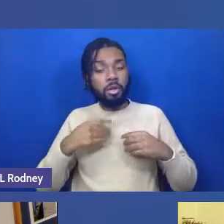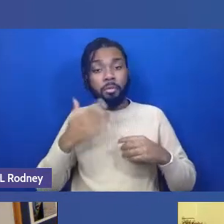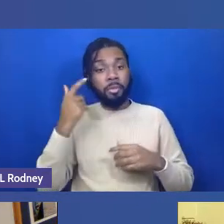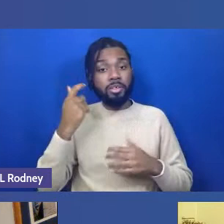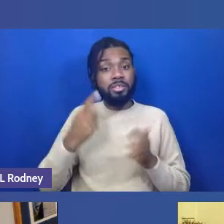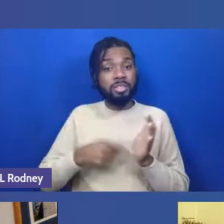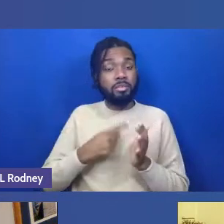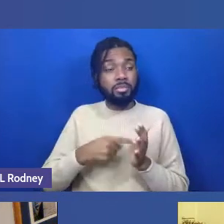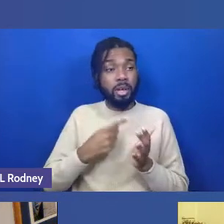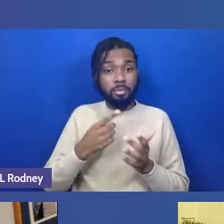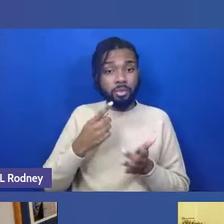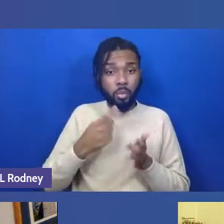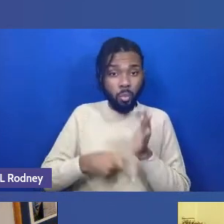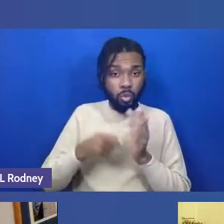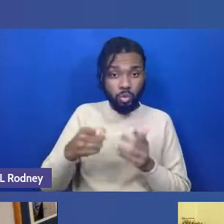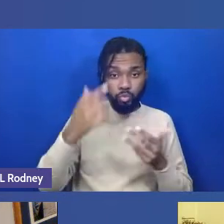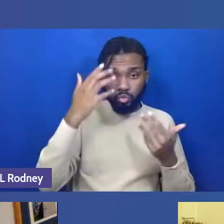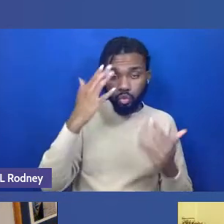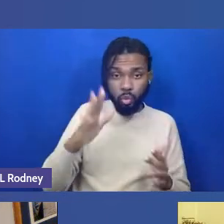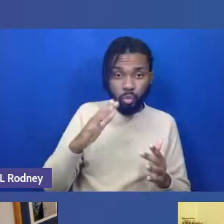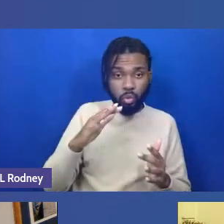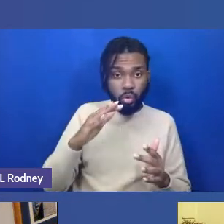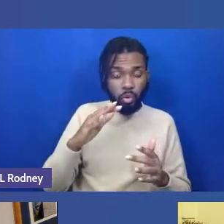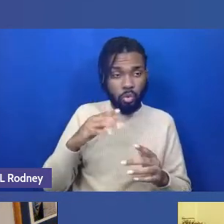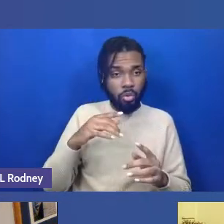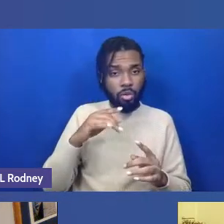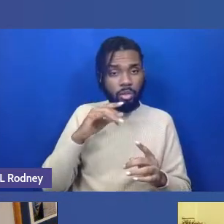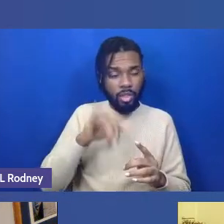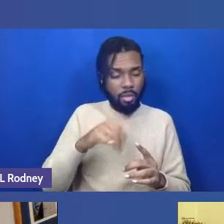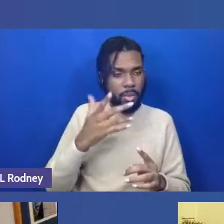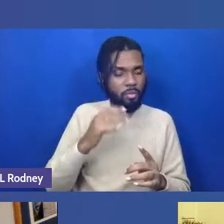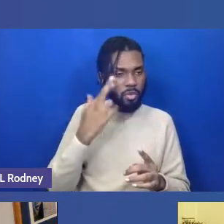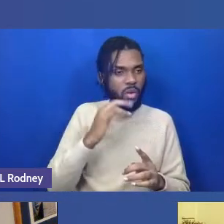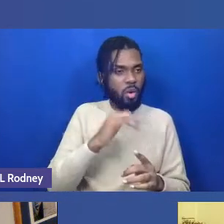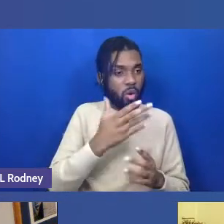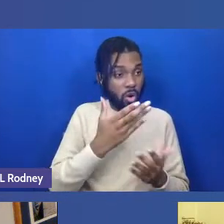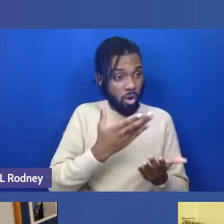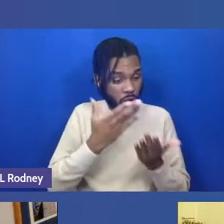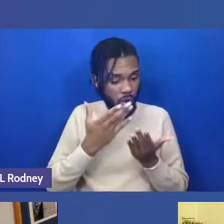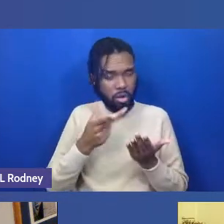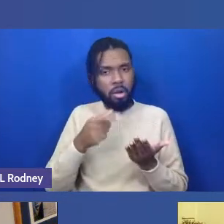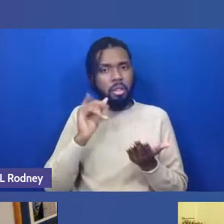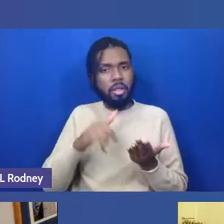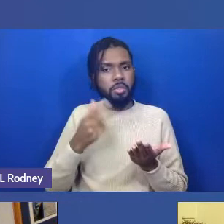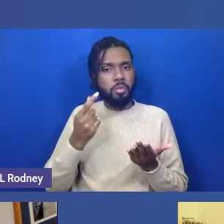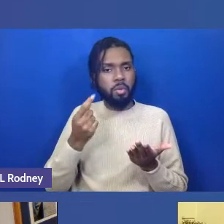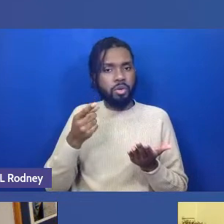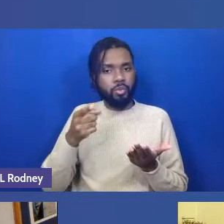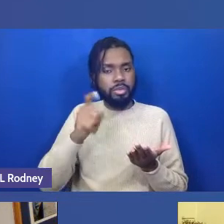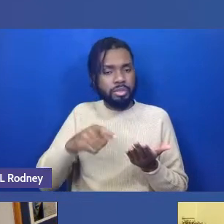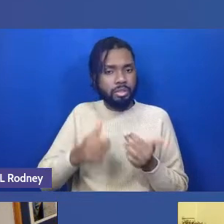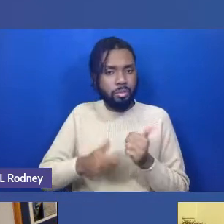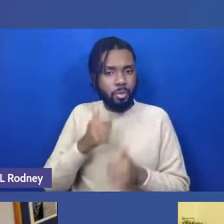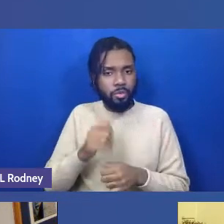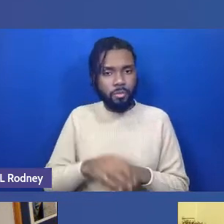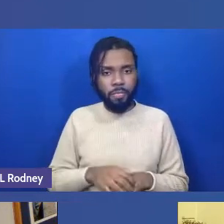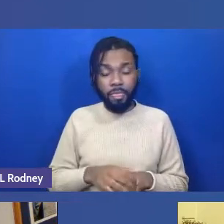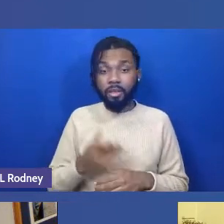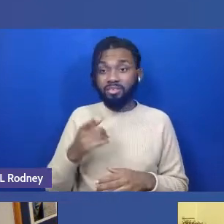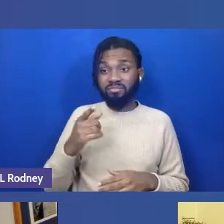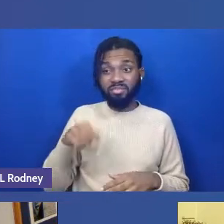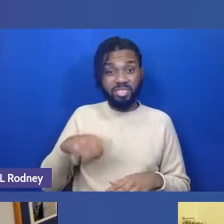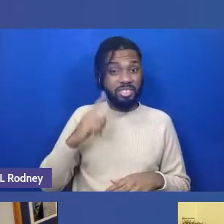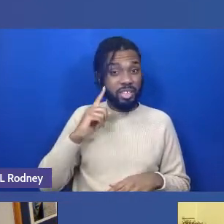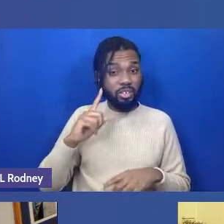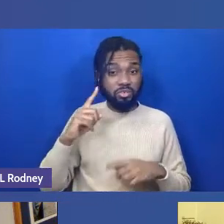about that ends up being the thing that you need the most, right? So being willing, I mean, this sounds crazy. I get